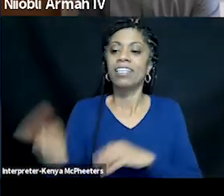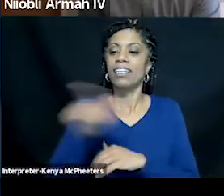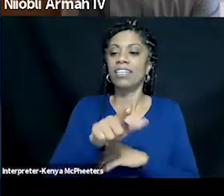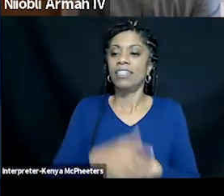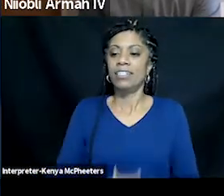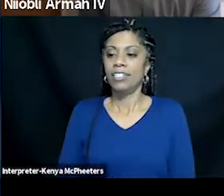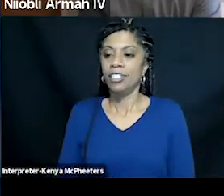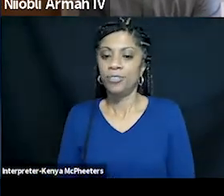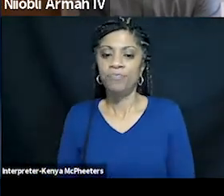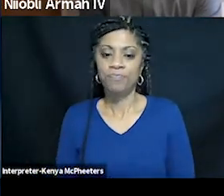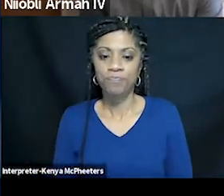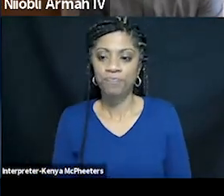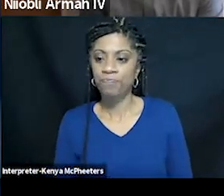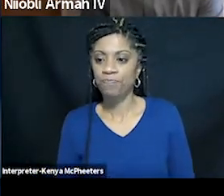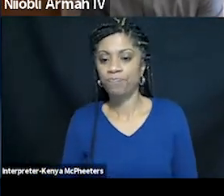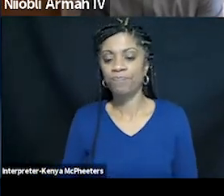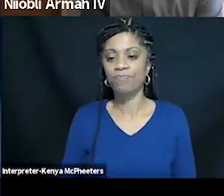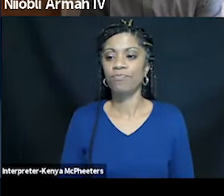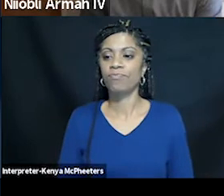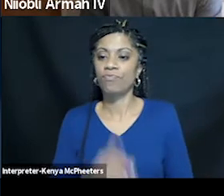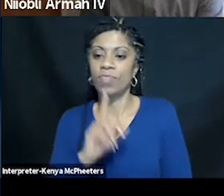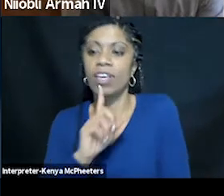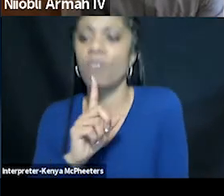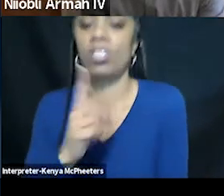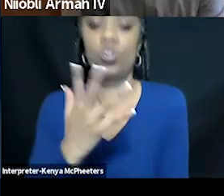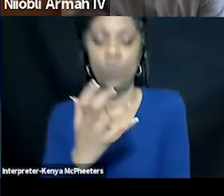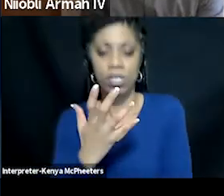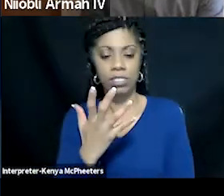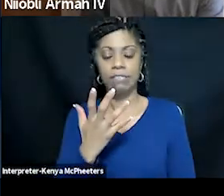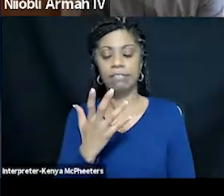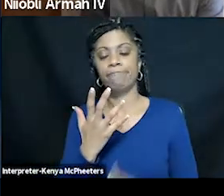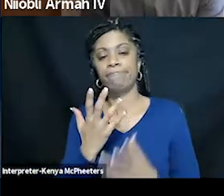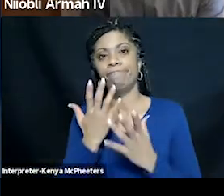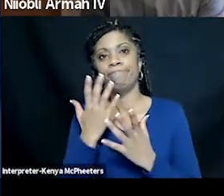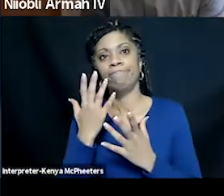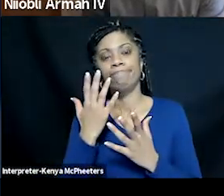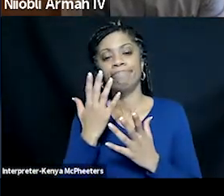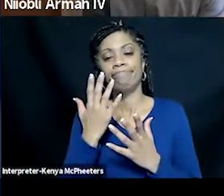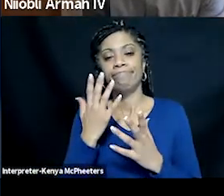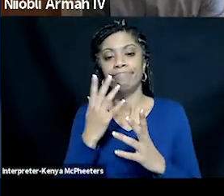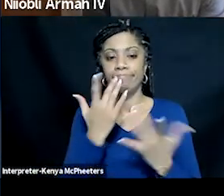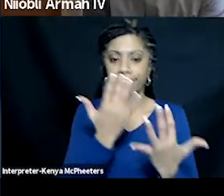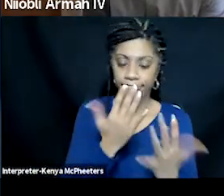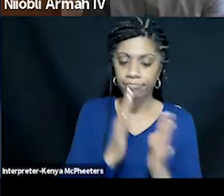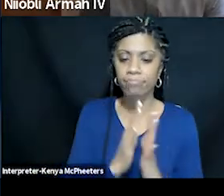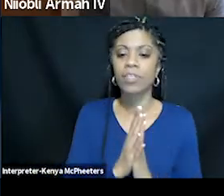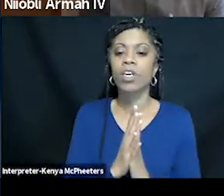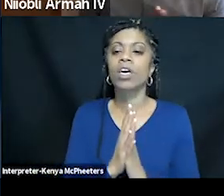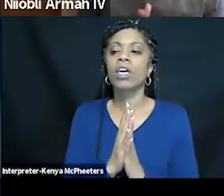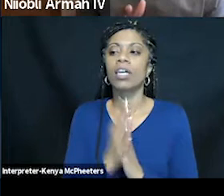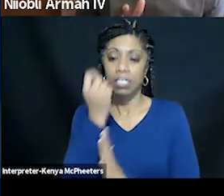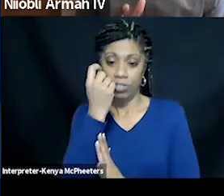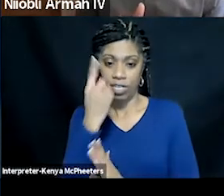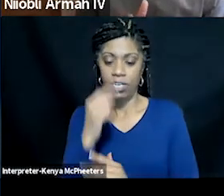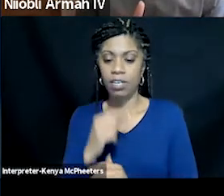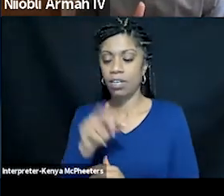slide. And I really want to just pause and anchor here for a moment. Often, when it comes to racial equity issues, we